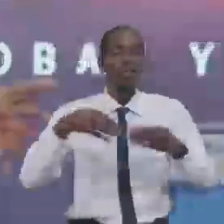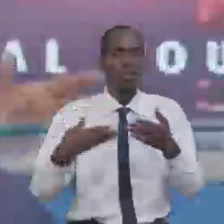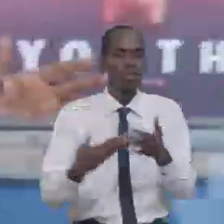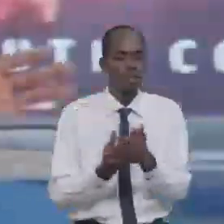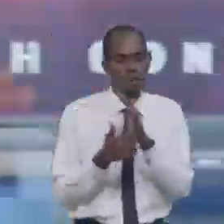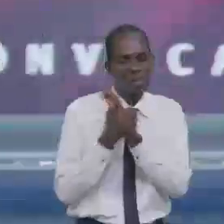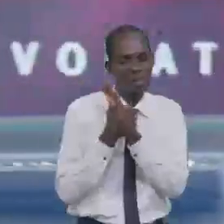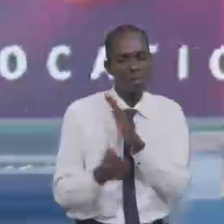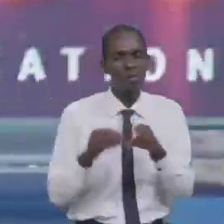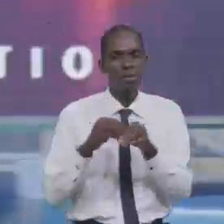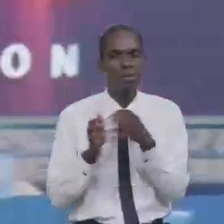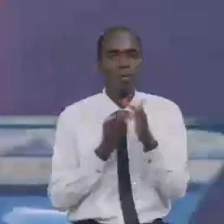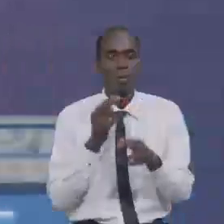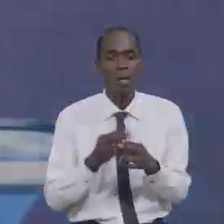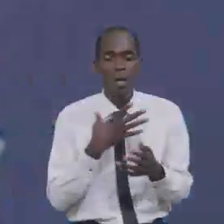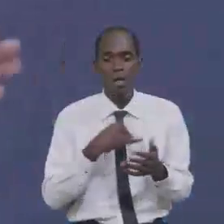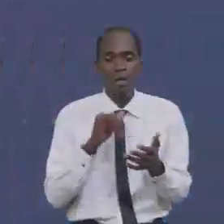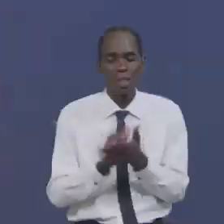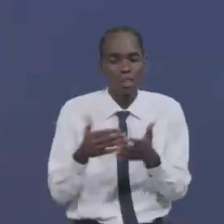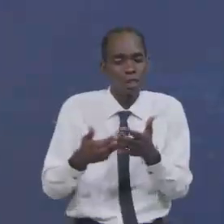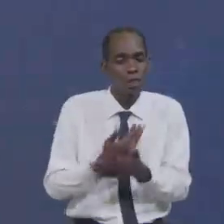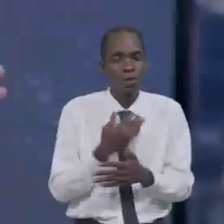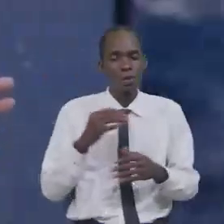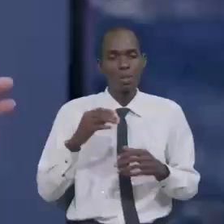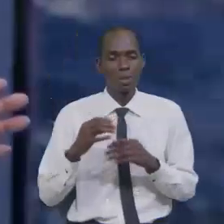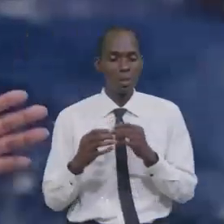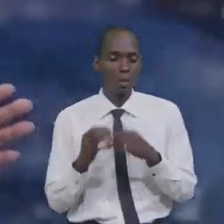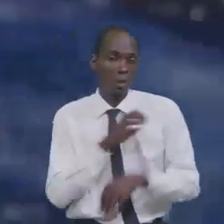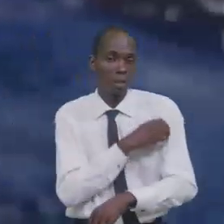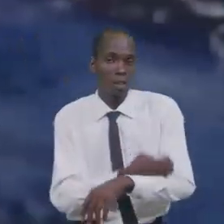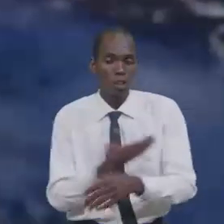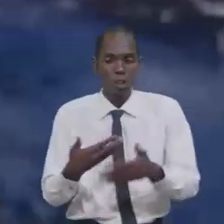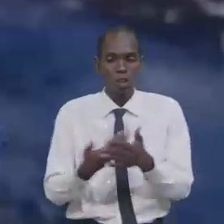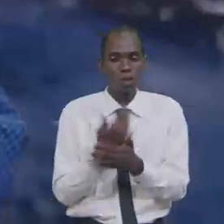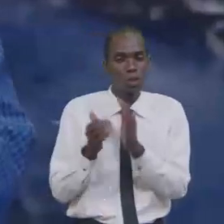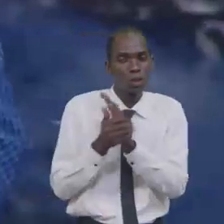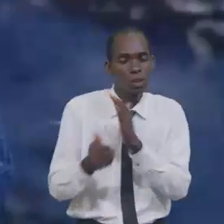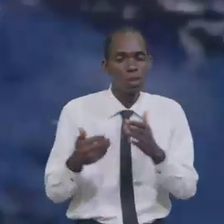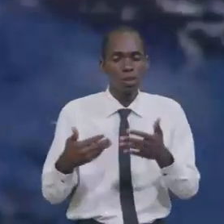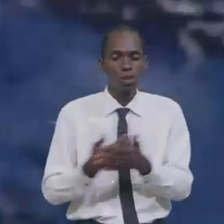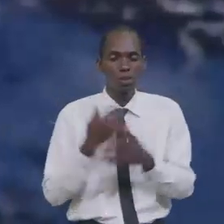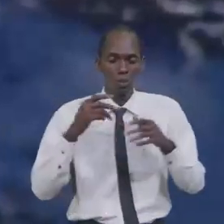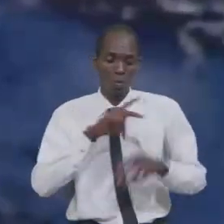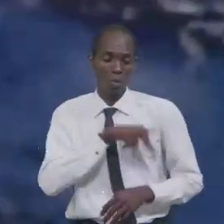and that new energy and that new skill and that new personality that will stand firm and